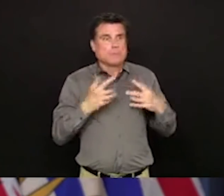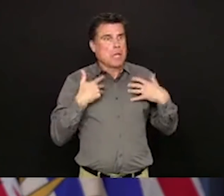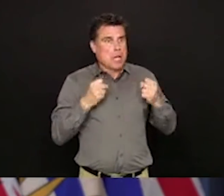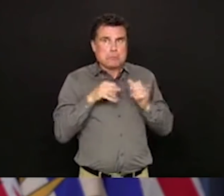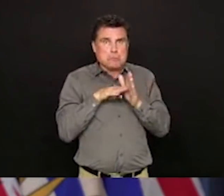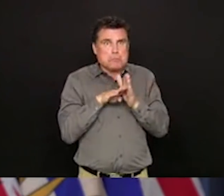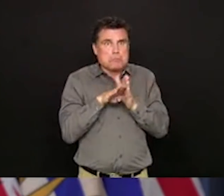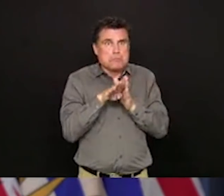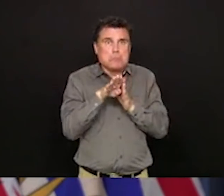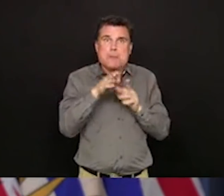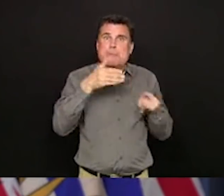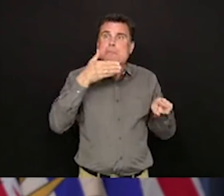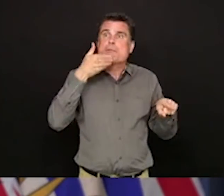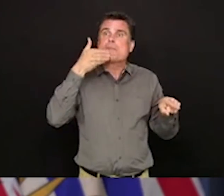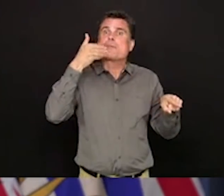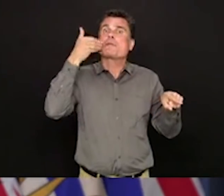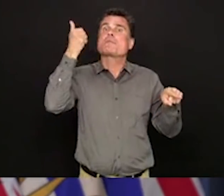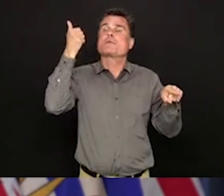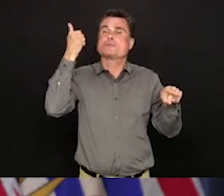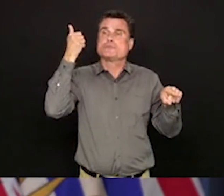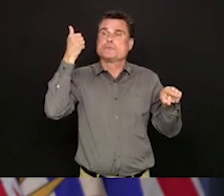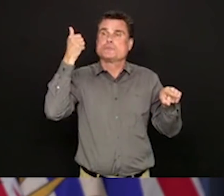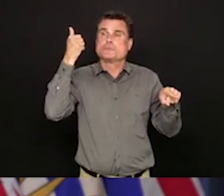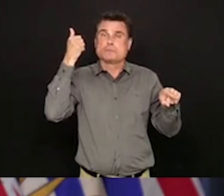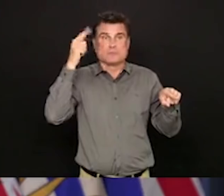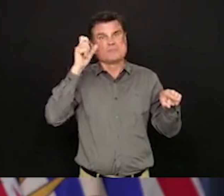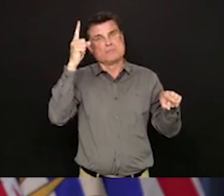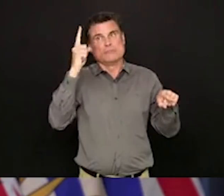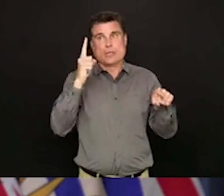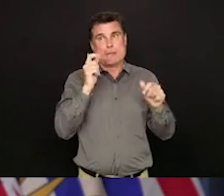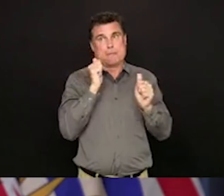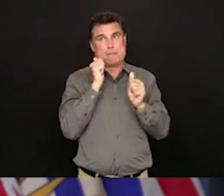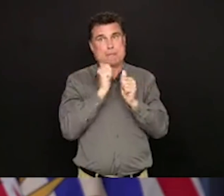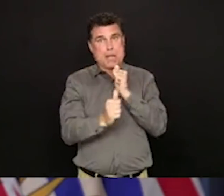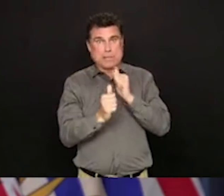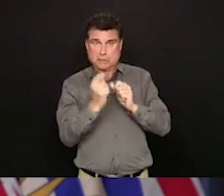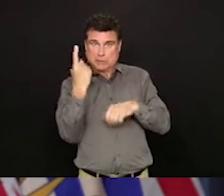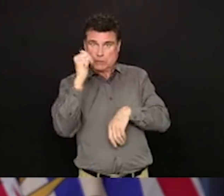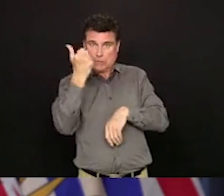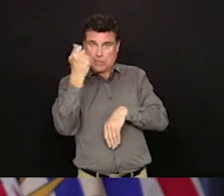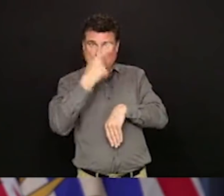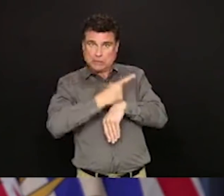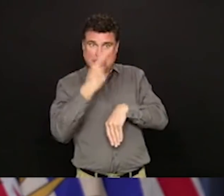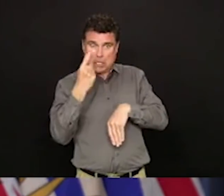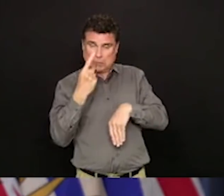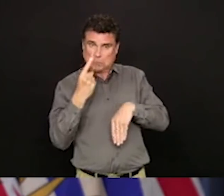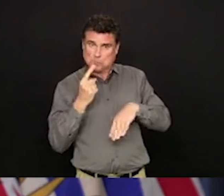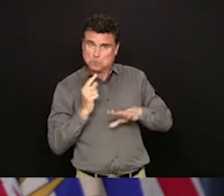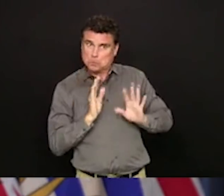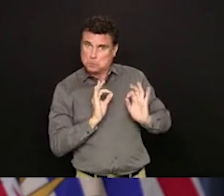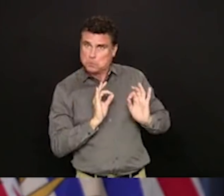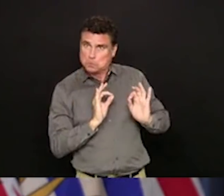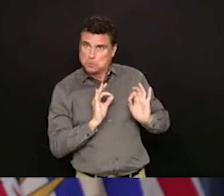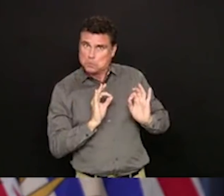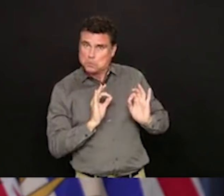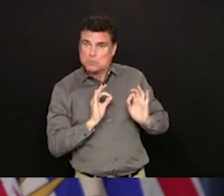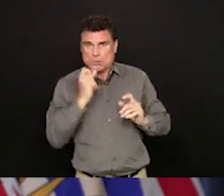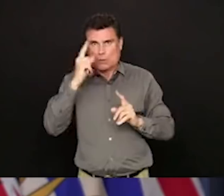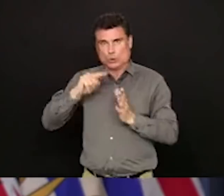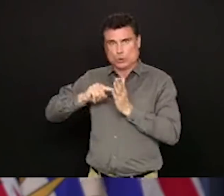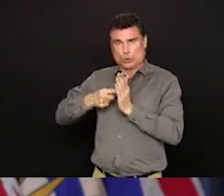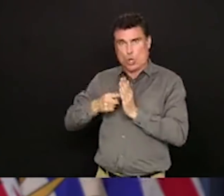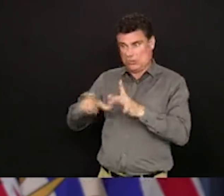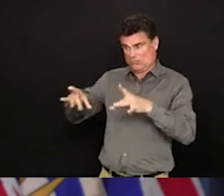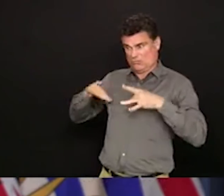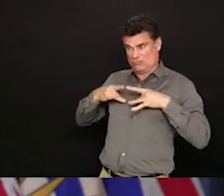your onset of symptoms, then we consider people able to be out of isolation and recovered. So that's the criteria that we're